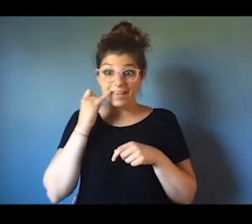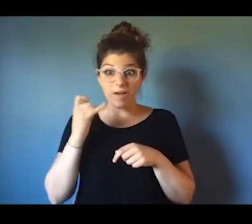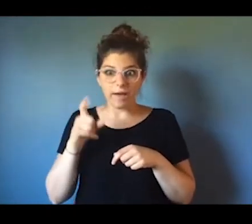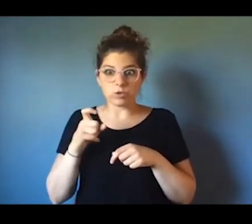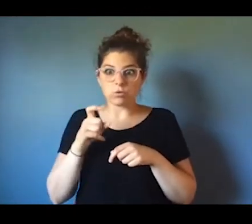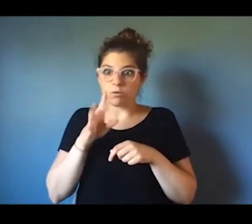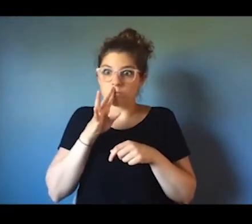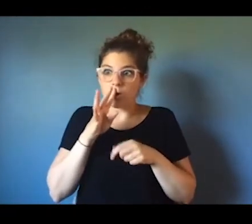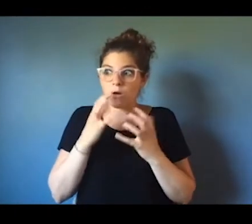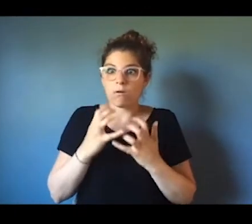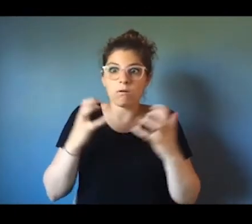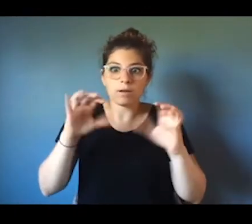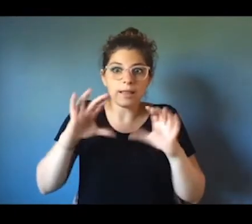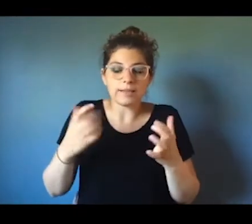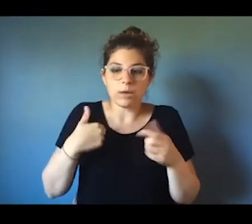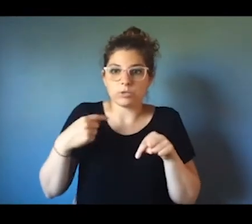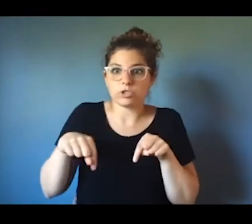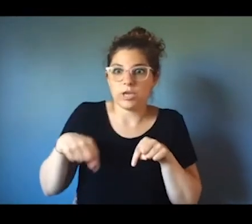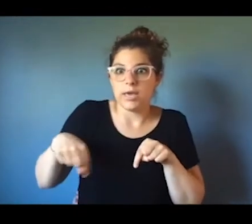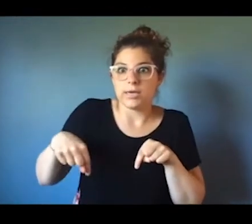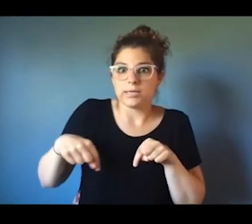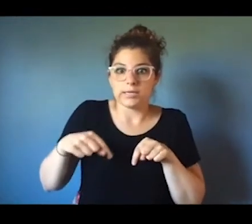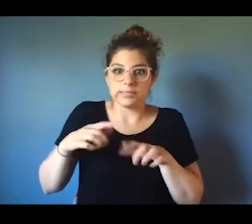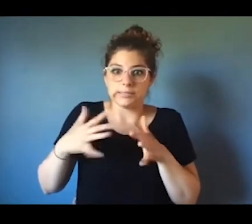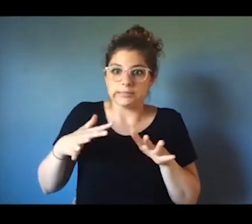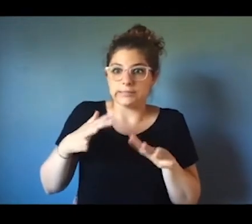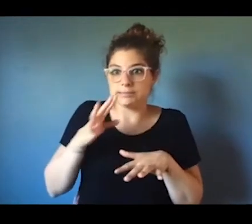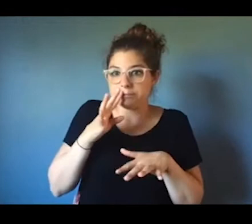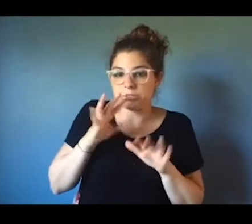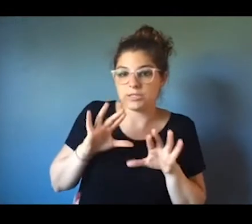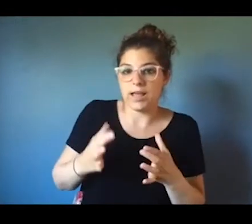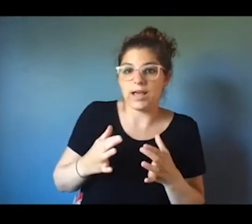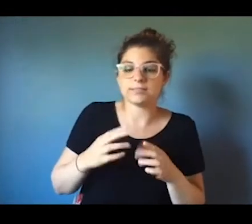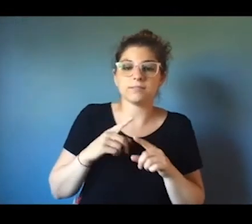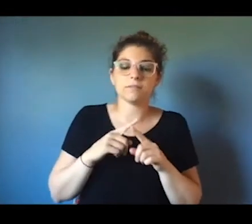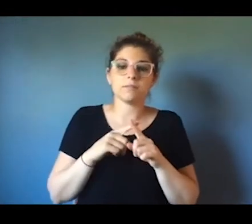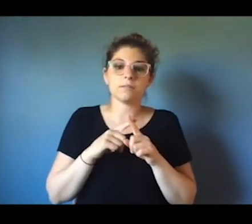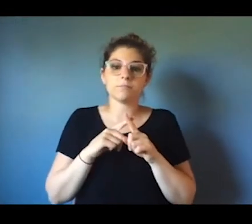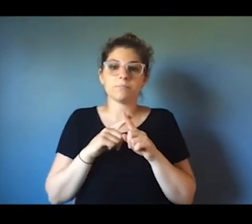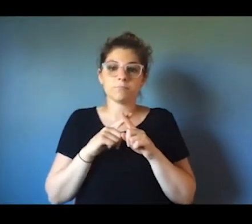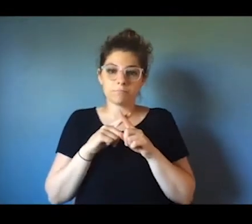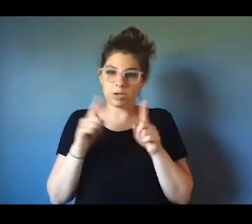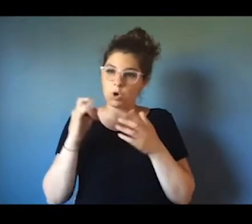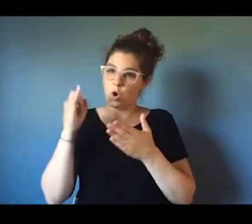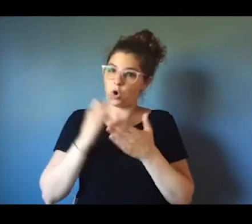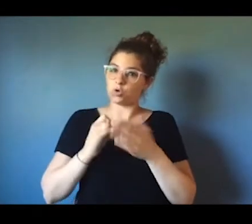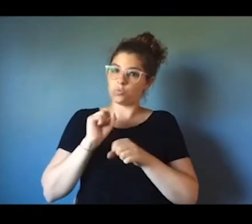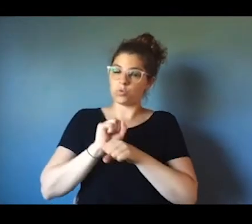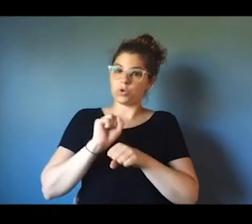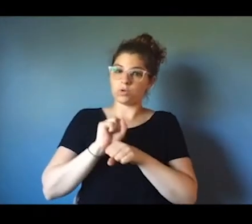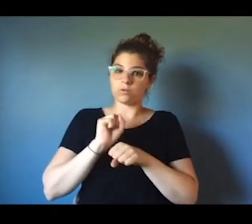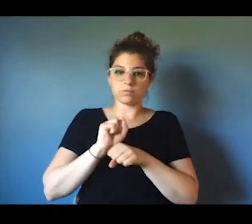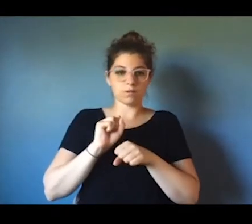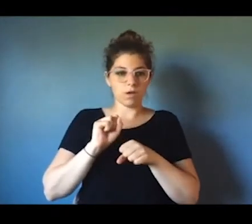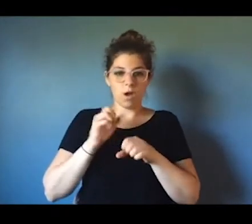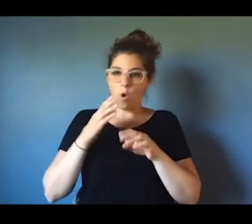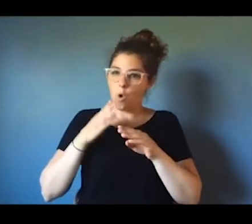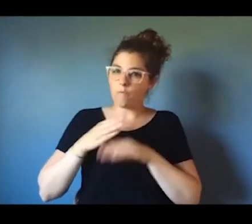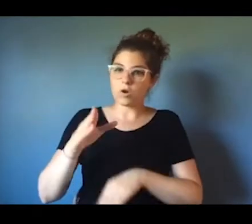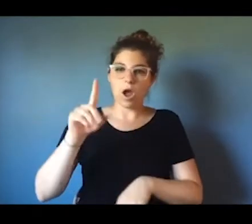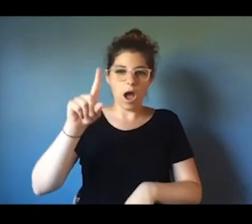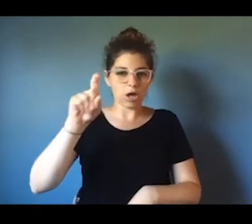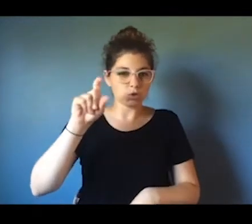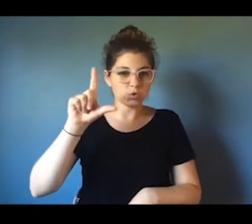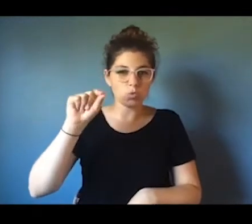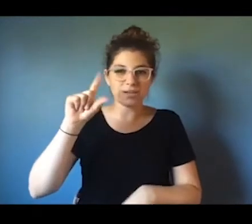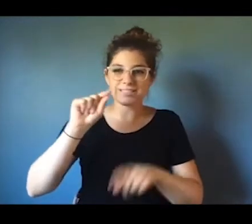used to shake if I was going to have to talk in front of a class or something, give a speech in speech class. But with the artwork though, it's